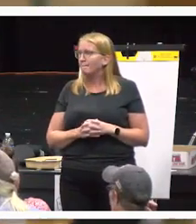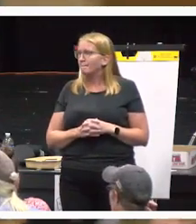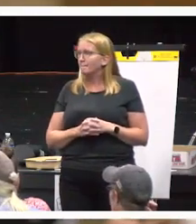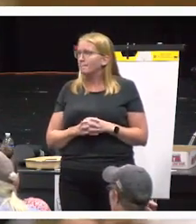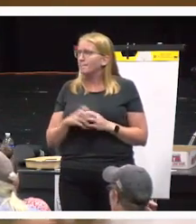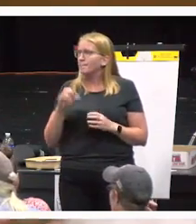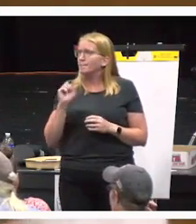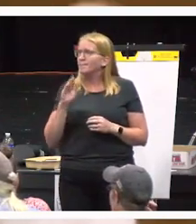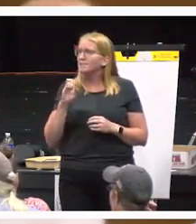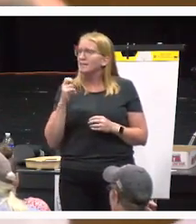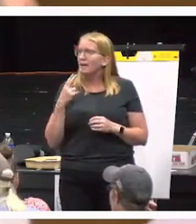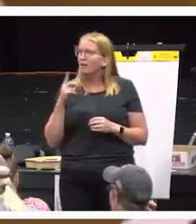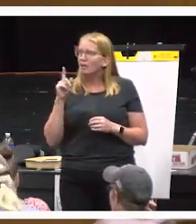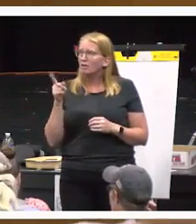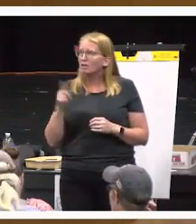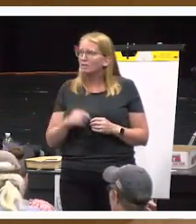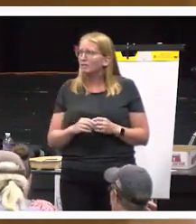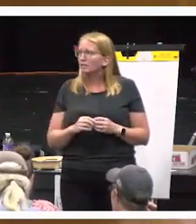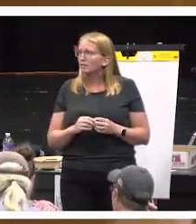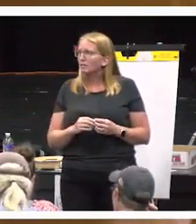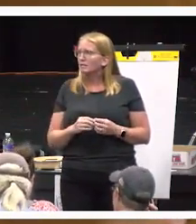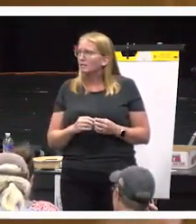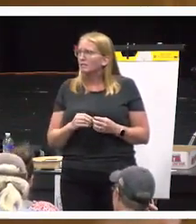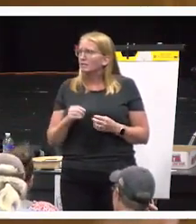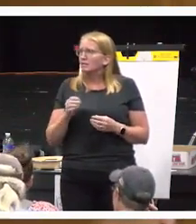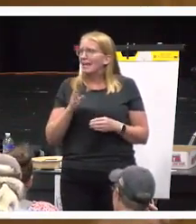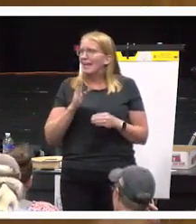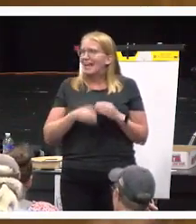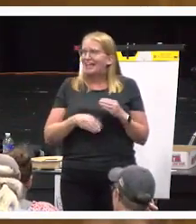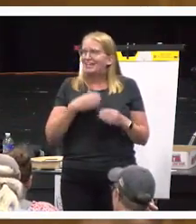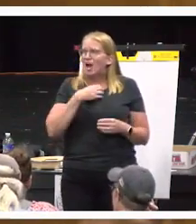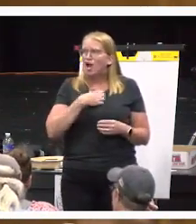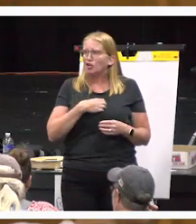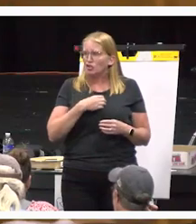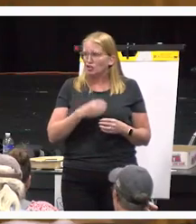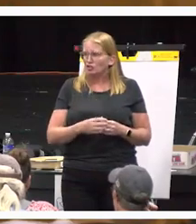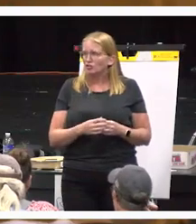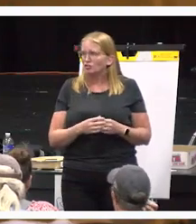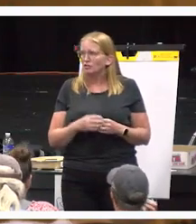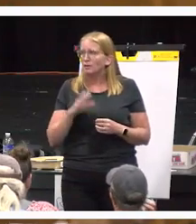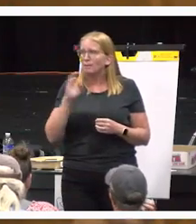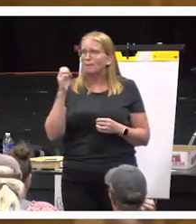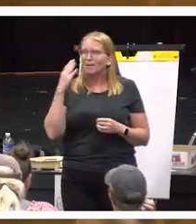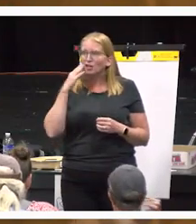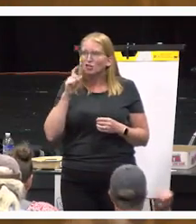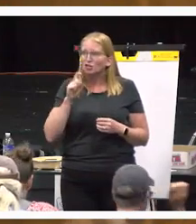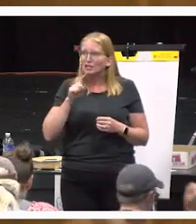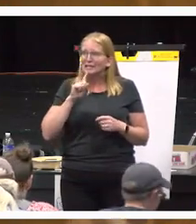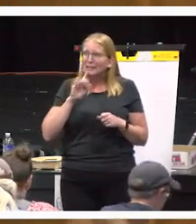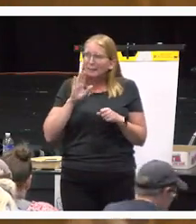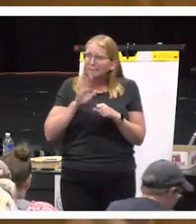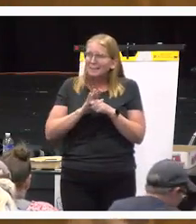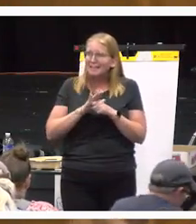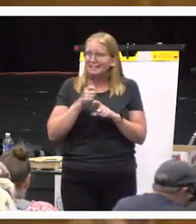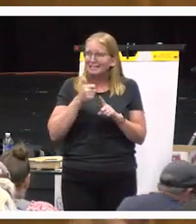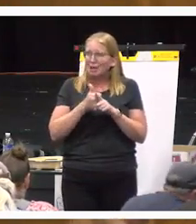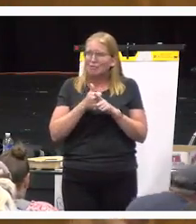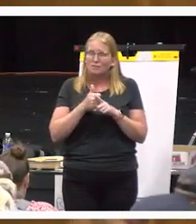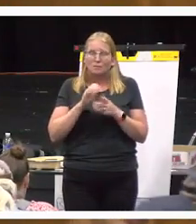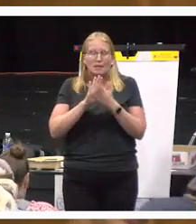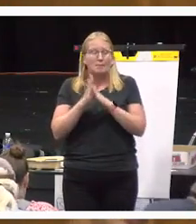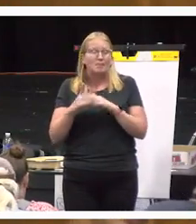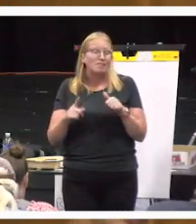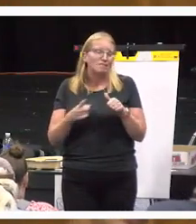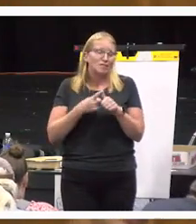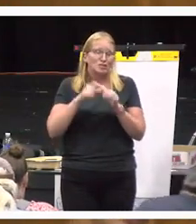Sarah Lisniansky. End hunger. Montpelier should commit itself to being the first state capital in